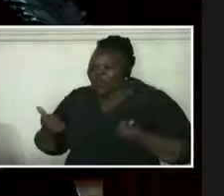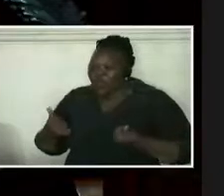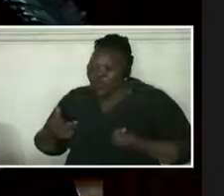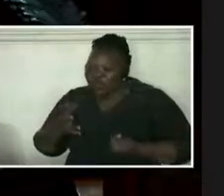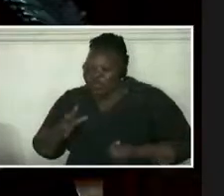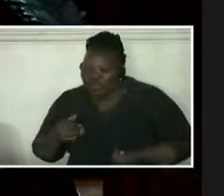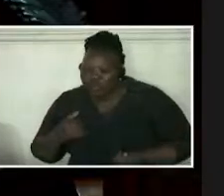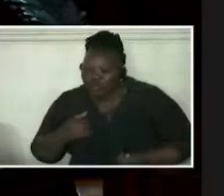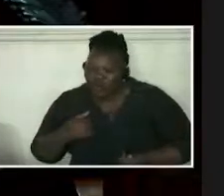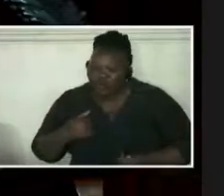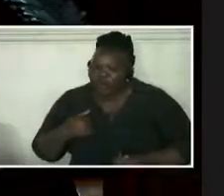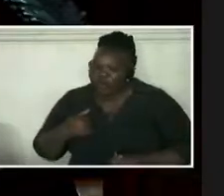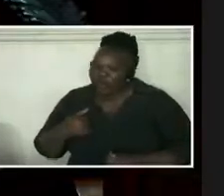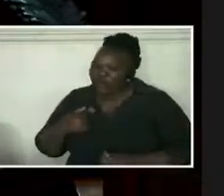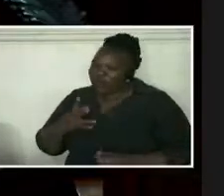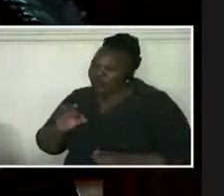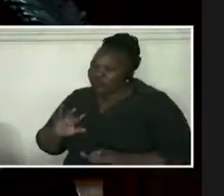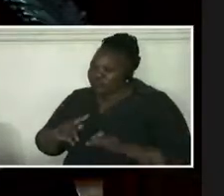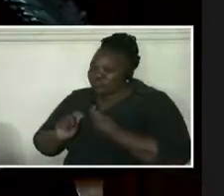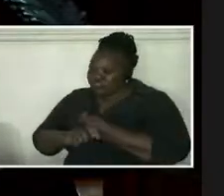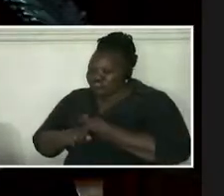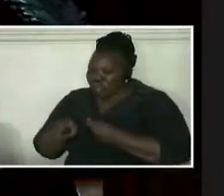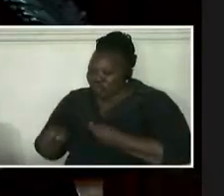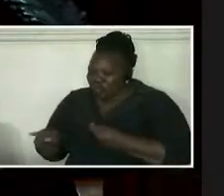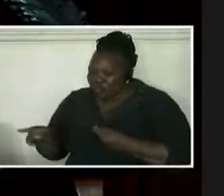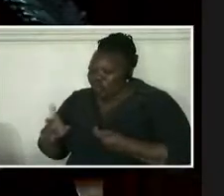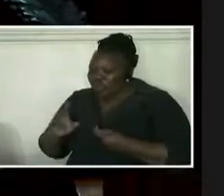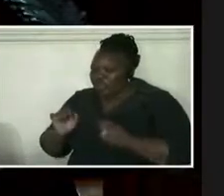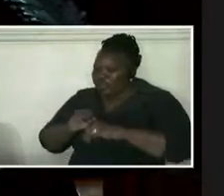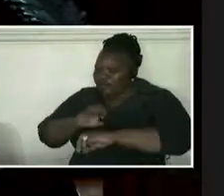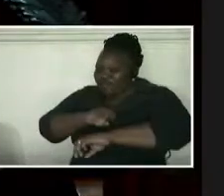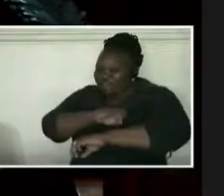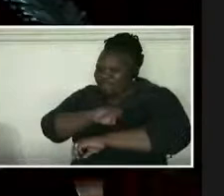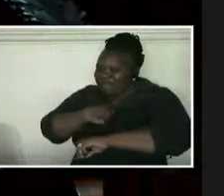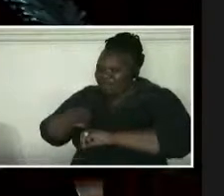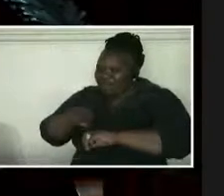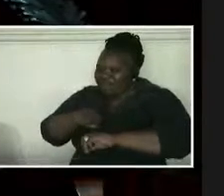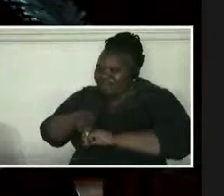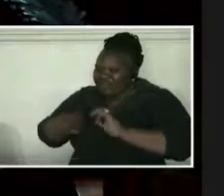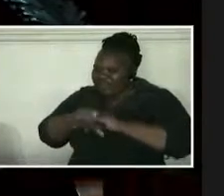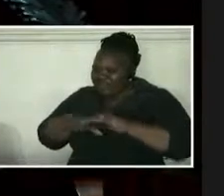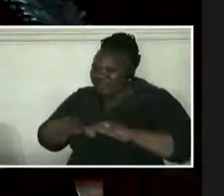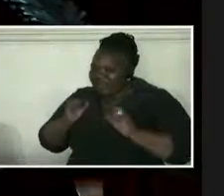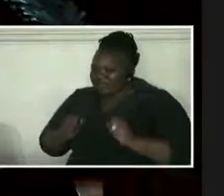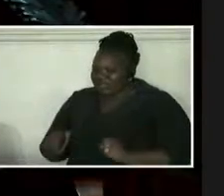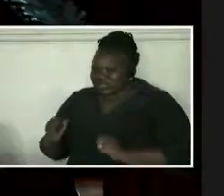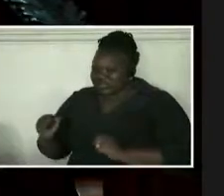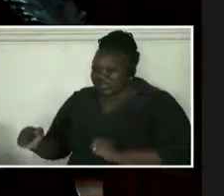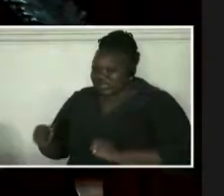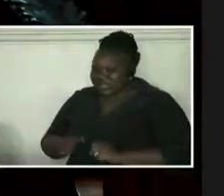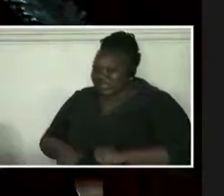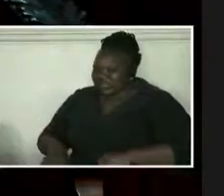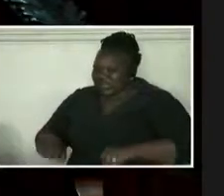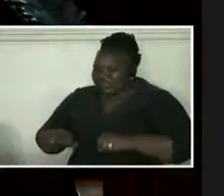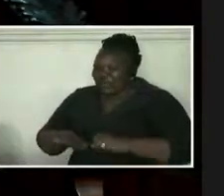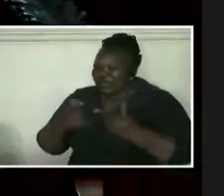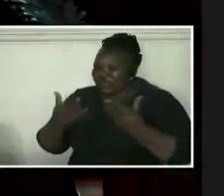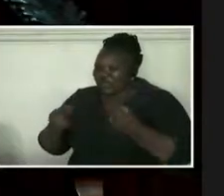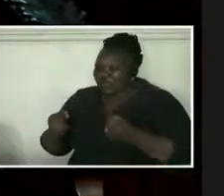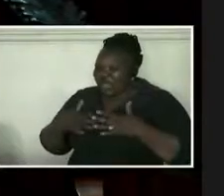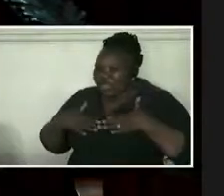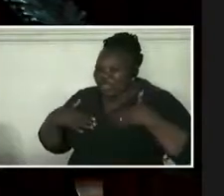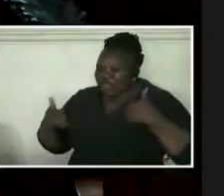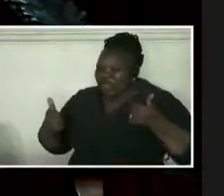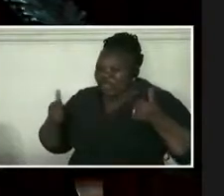chiapas saying that in order for us to turn this situation around in our province we need to strengthen our systems and ensure that we create health awareness